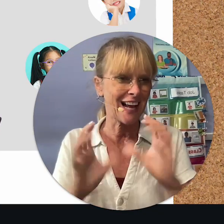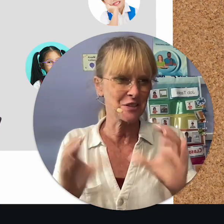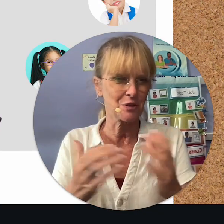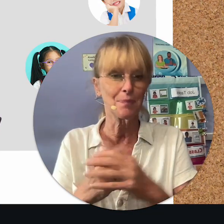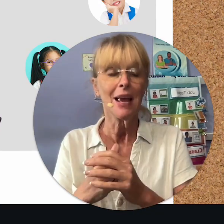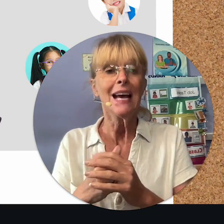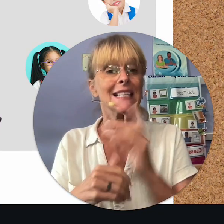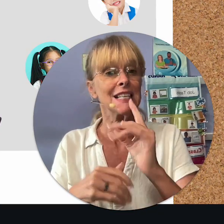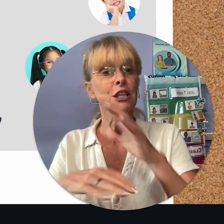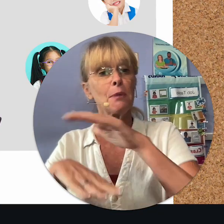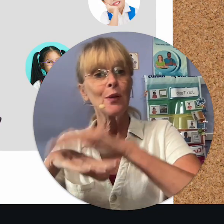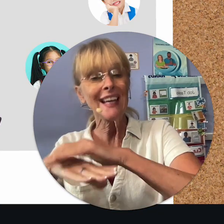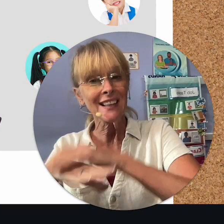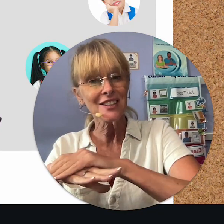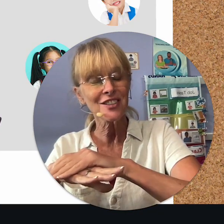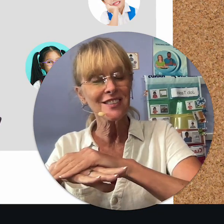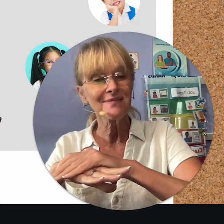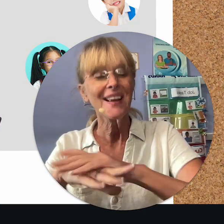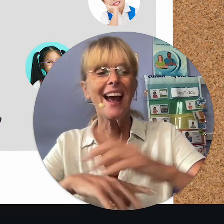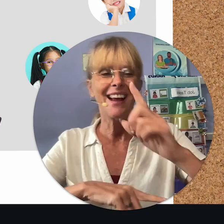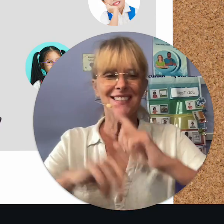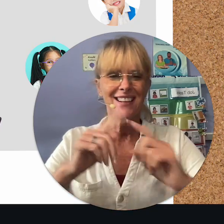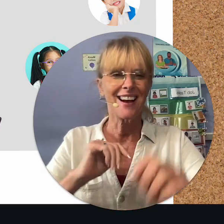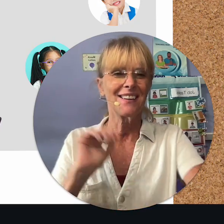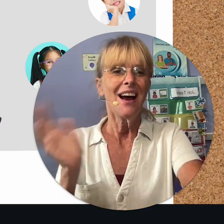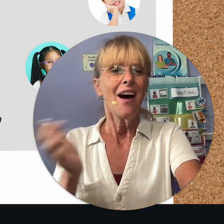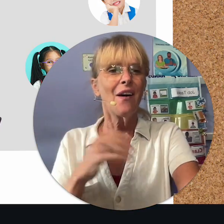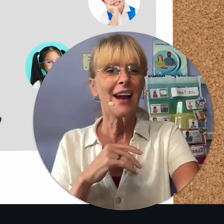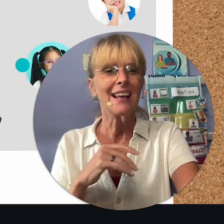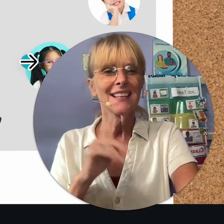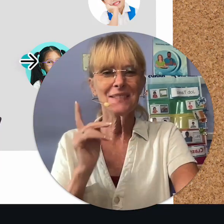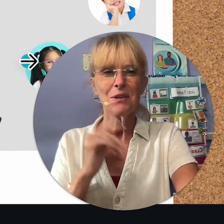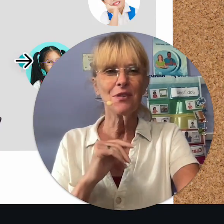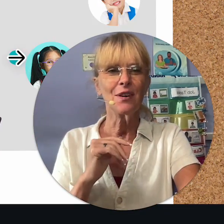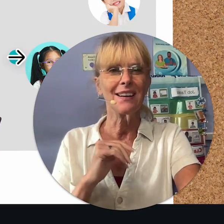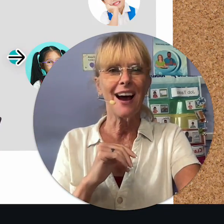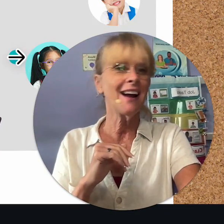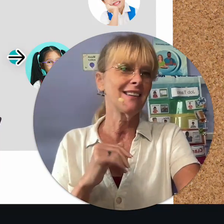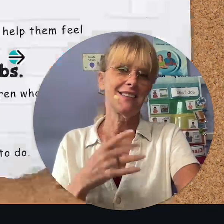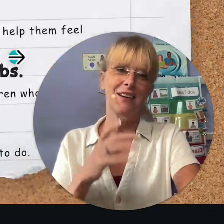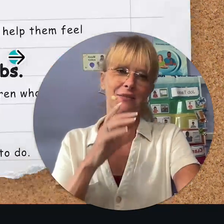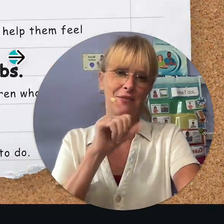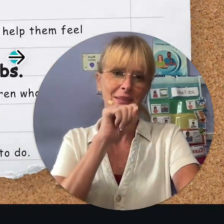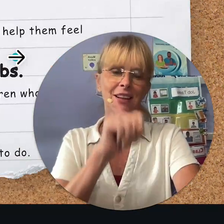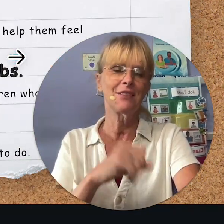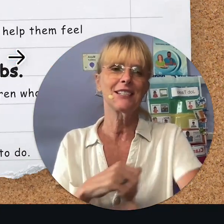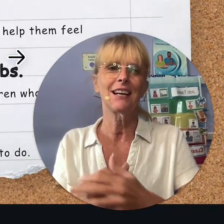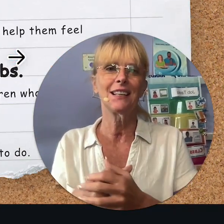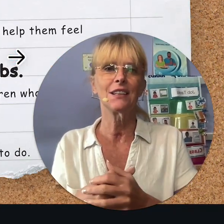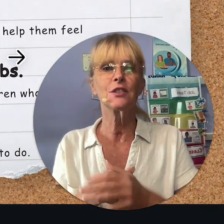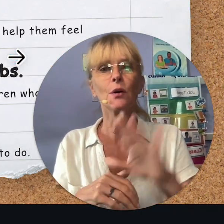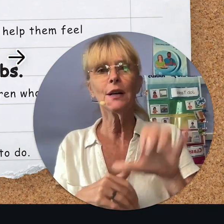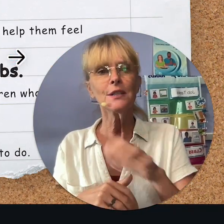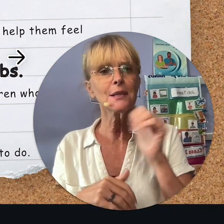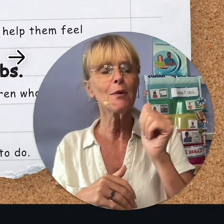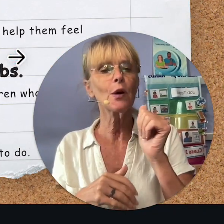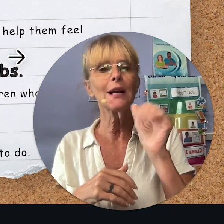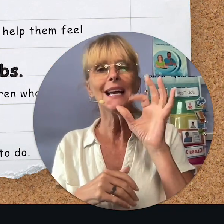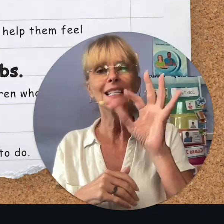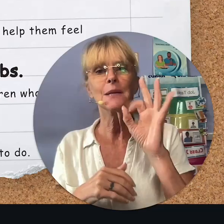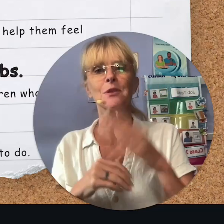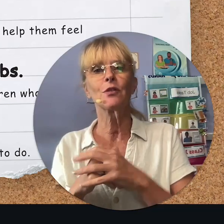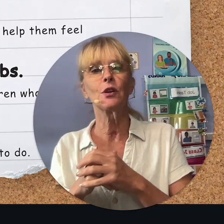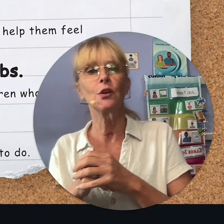in the classroom, teaching both English and sign. Okay, let's move on. I love this idea. So here's some